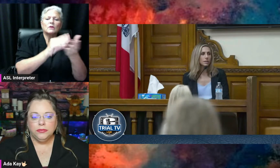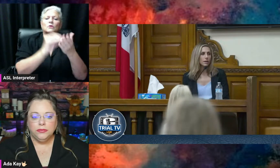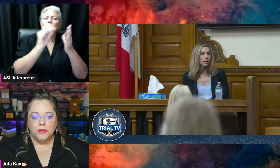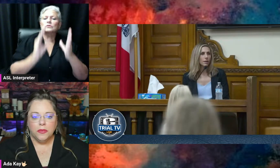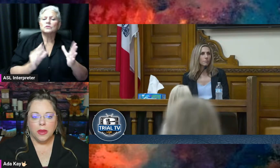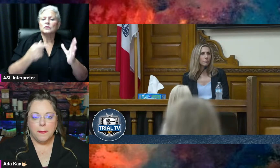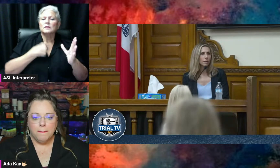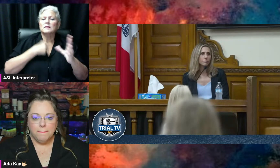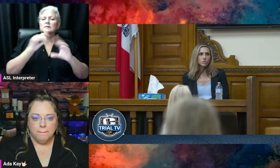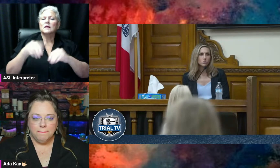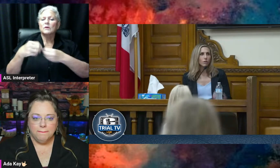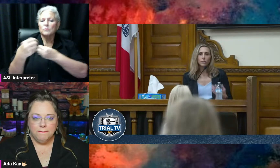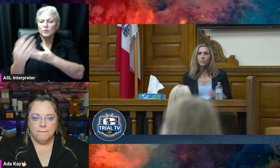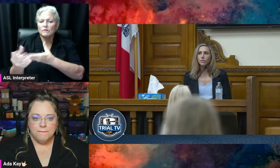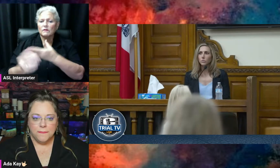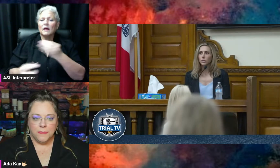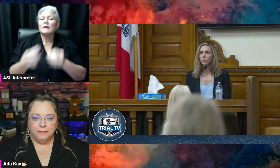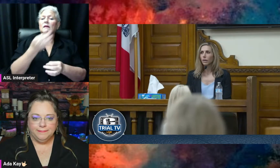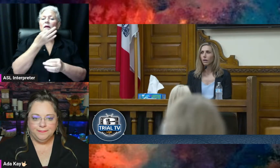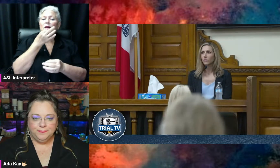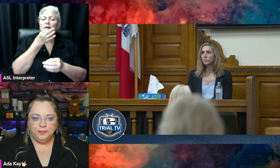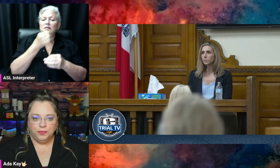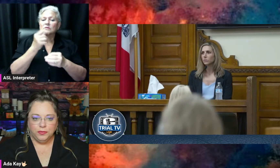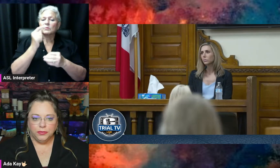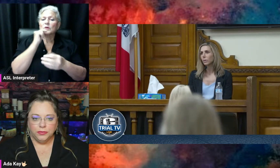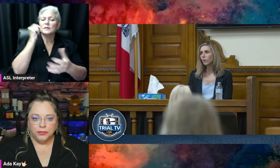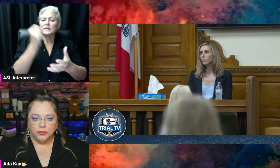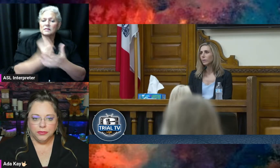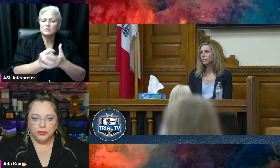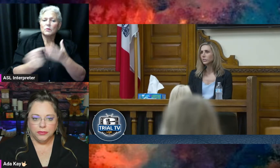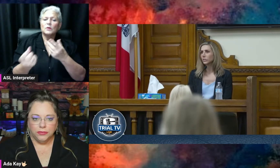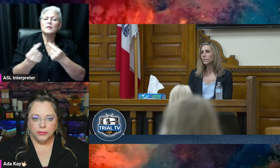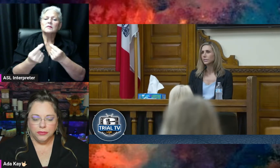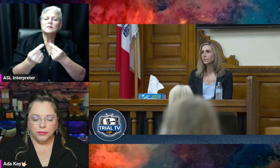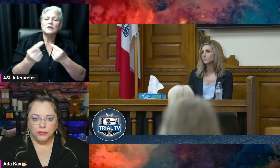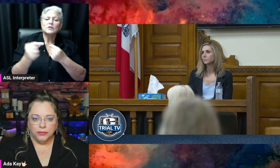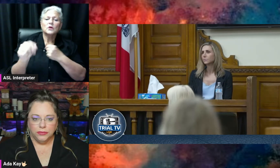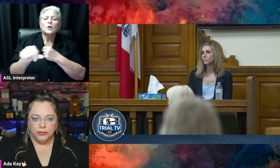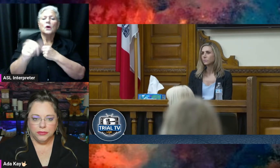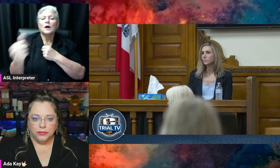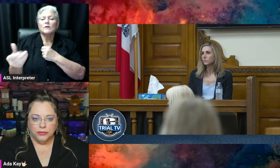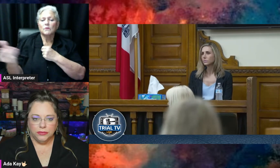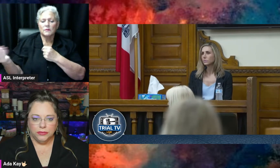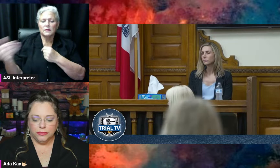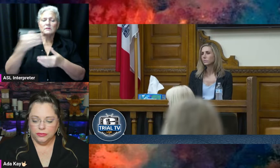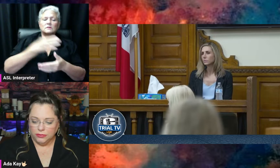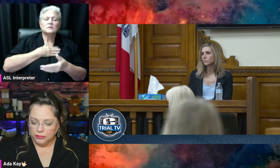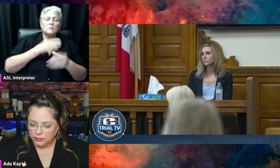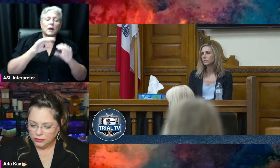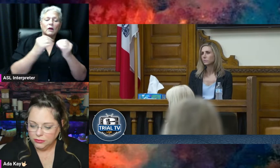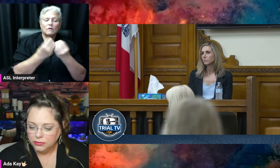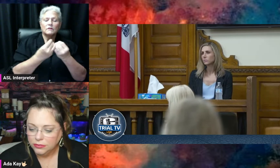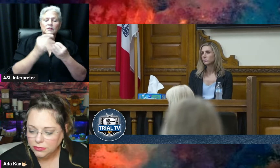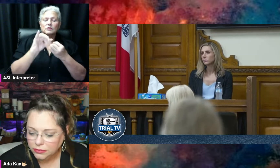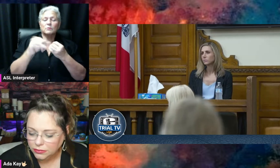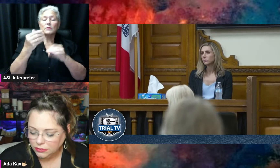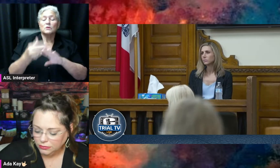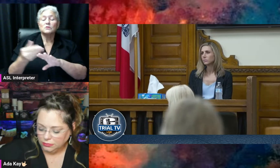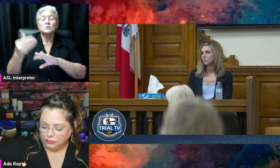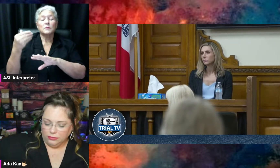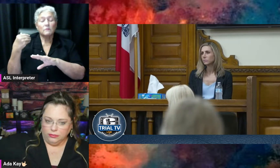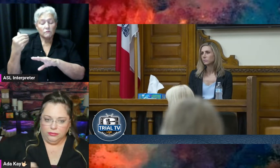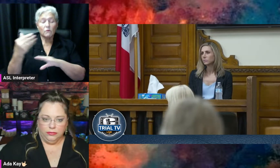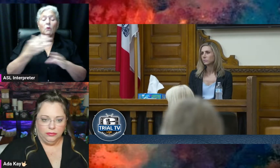testimony, and do other things within my office, but those are my primary duties. Thank you. On or about